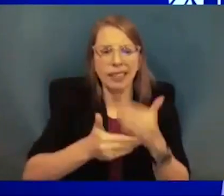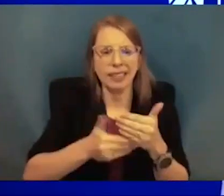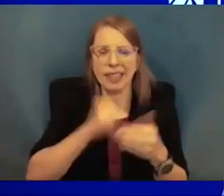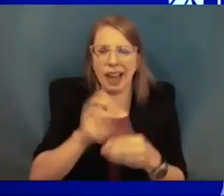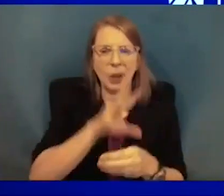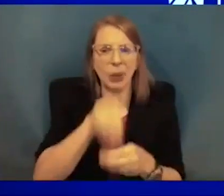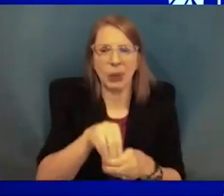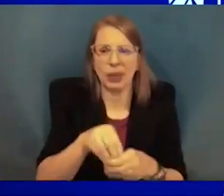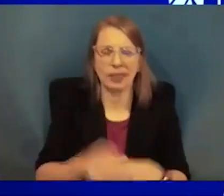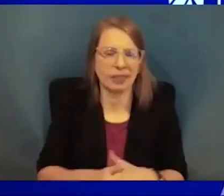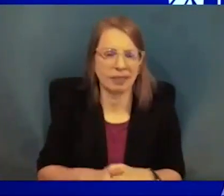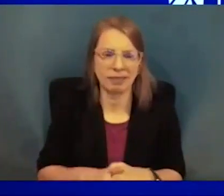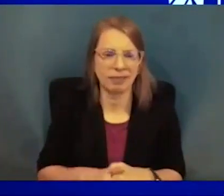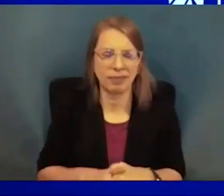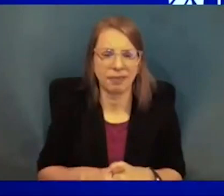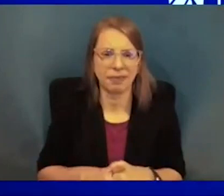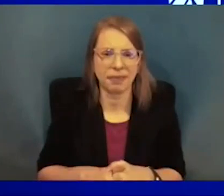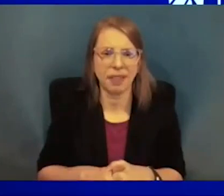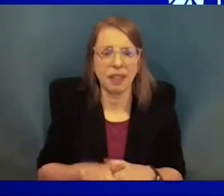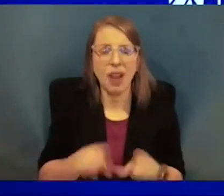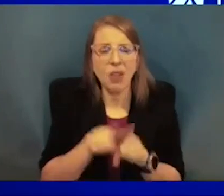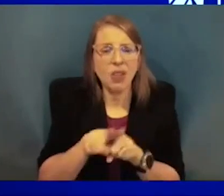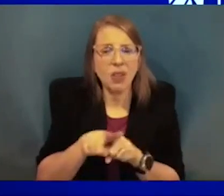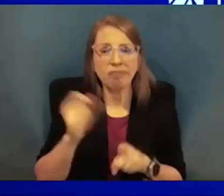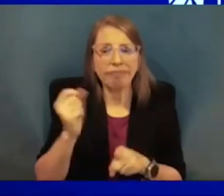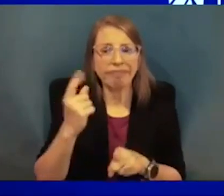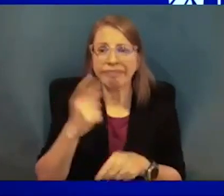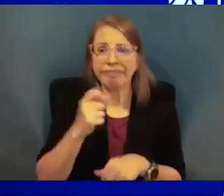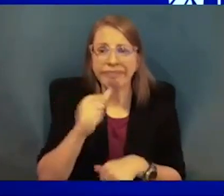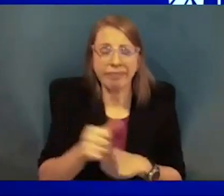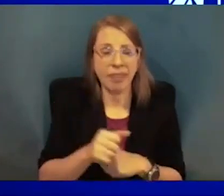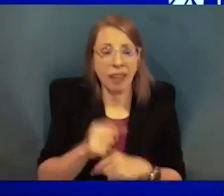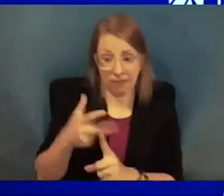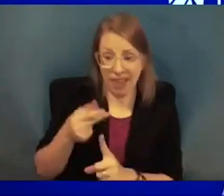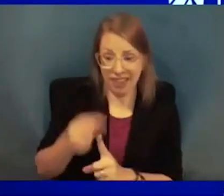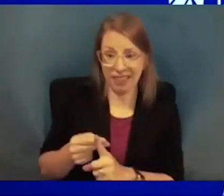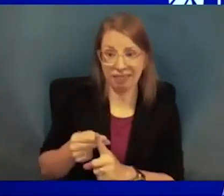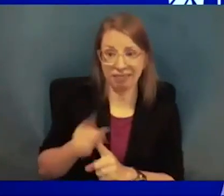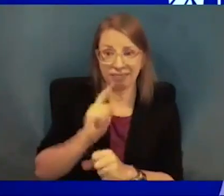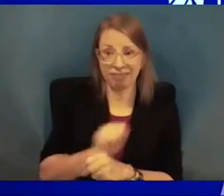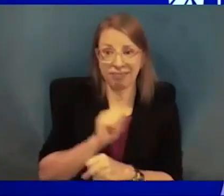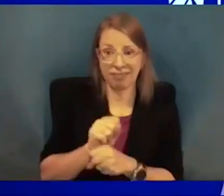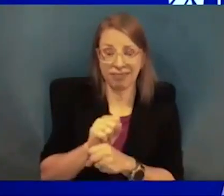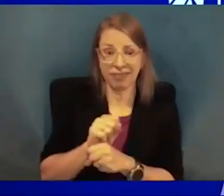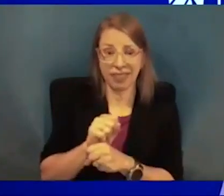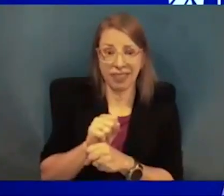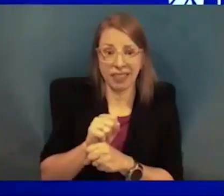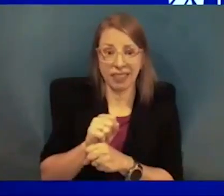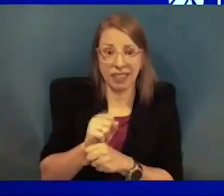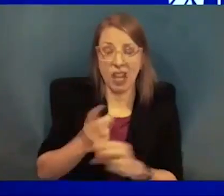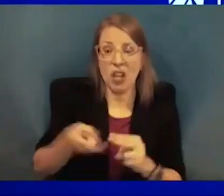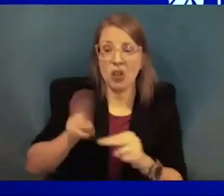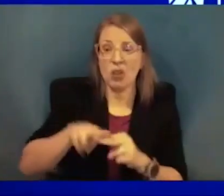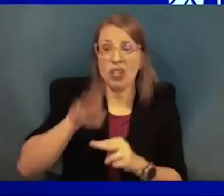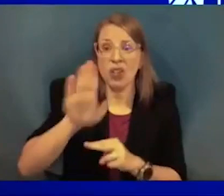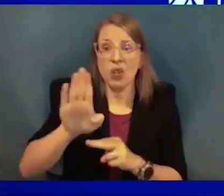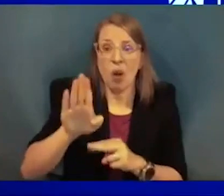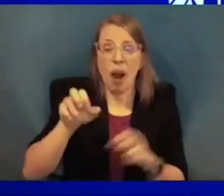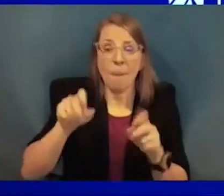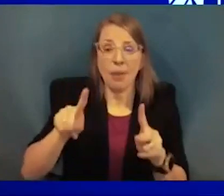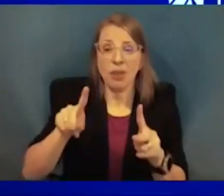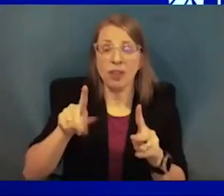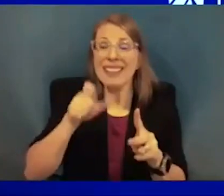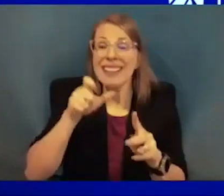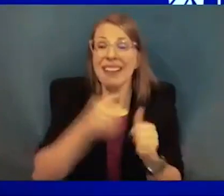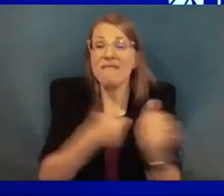especially about understanding that these vaccines do significantly reduce your individual chance of going to the hospital, severe